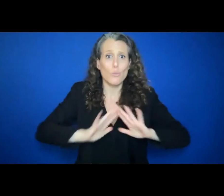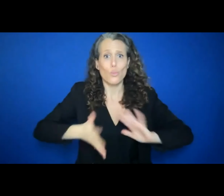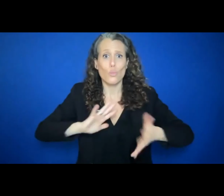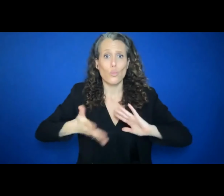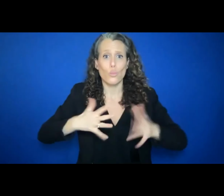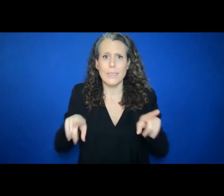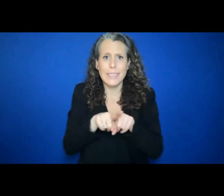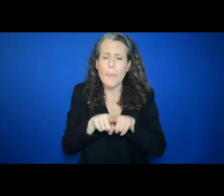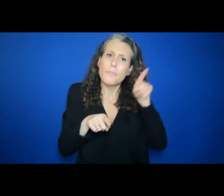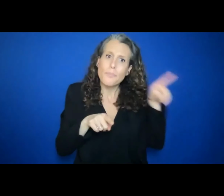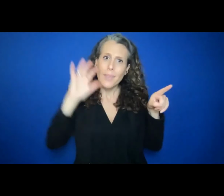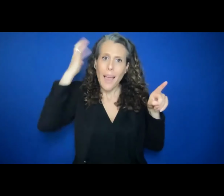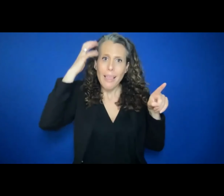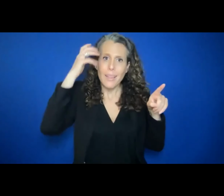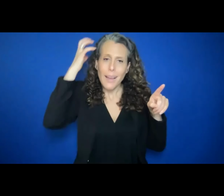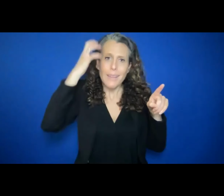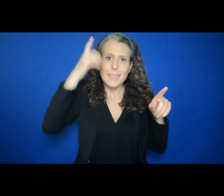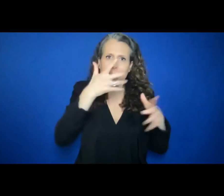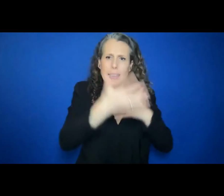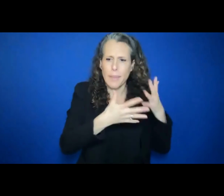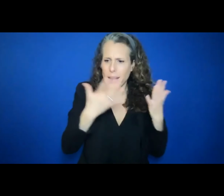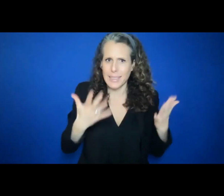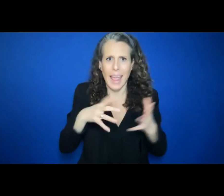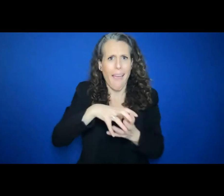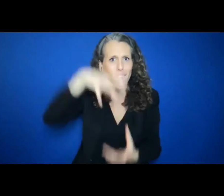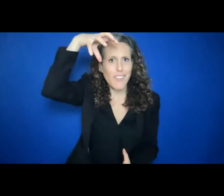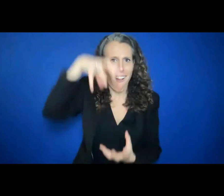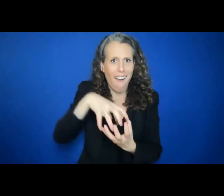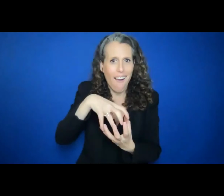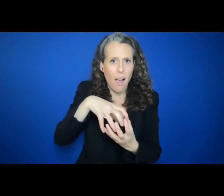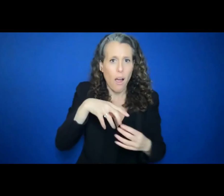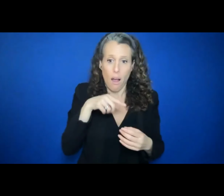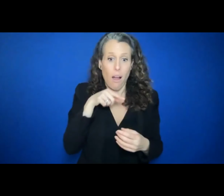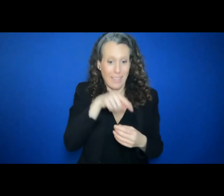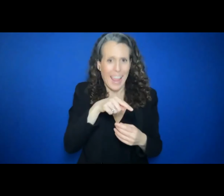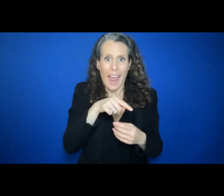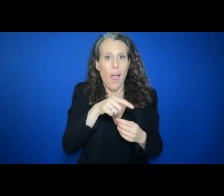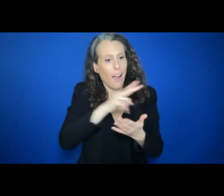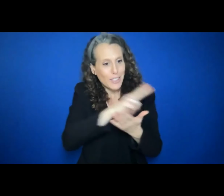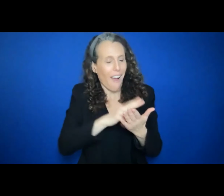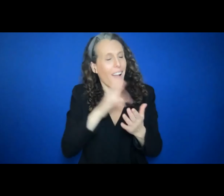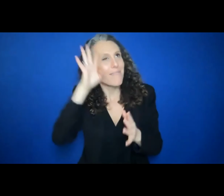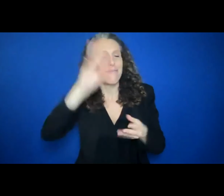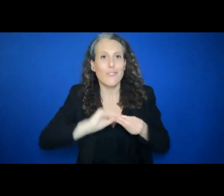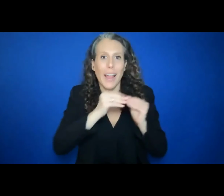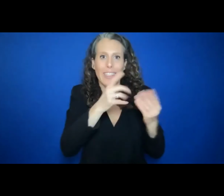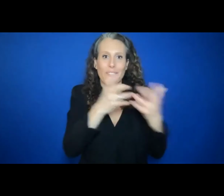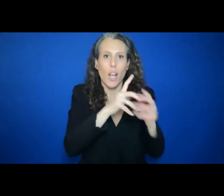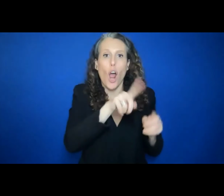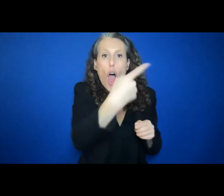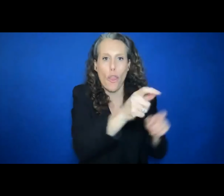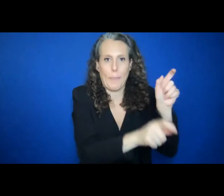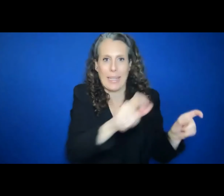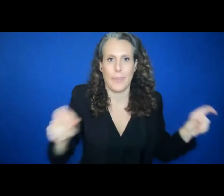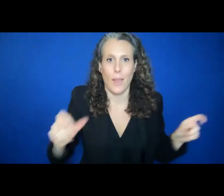Alex talked about this new technology around robots. They're designed for other people because they think it's appropriate for them to